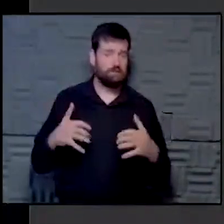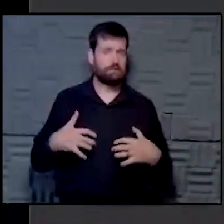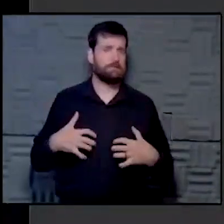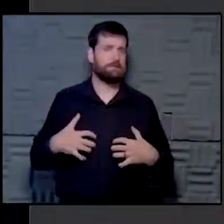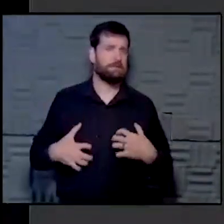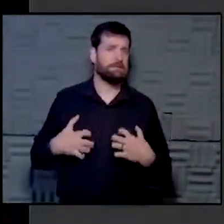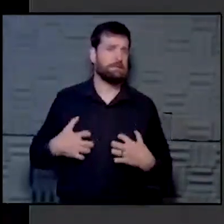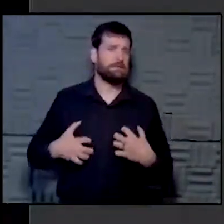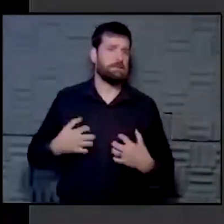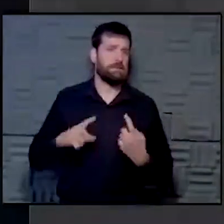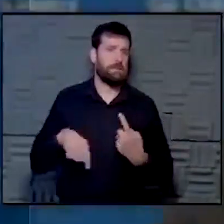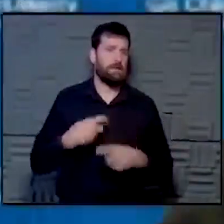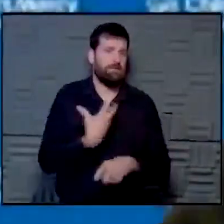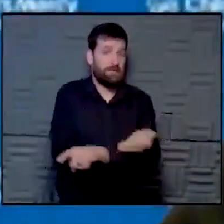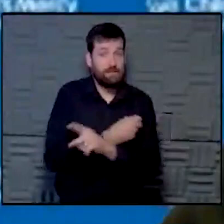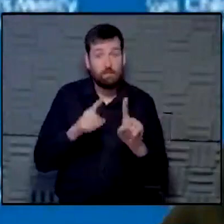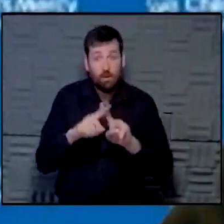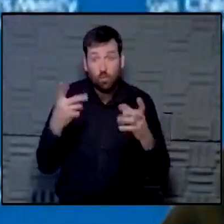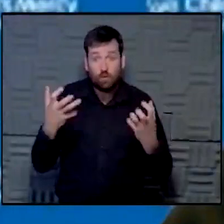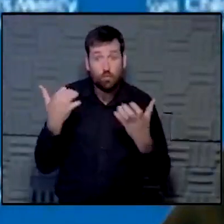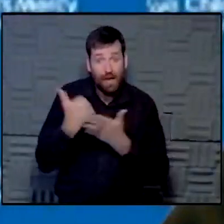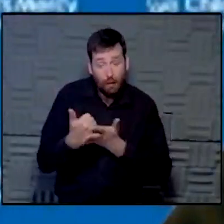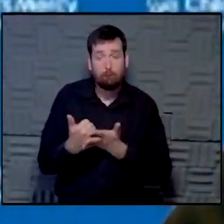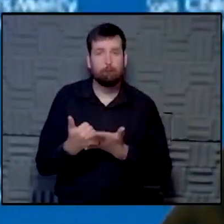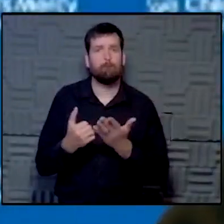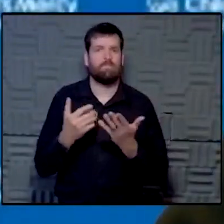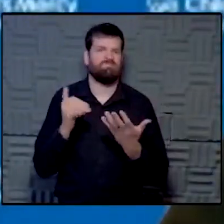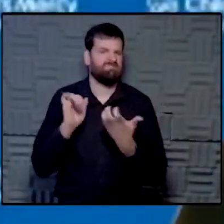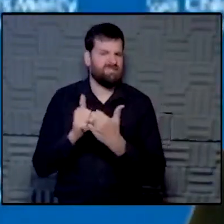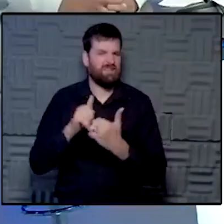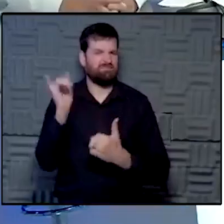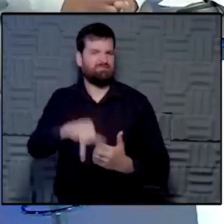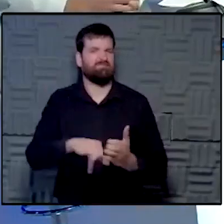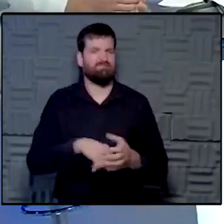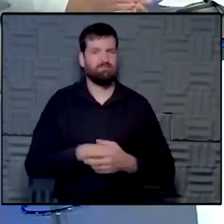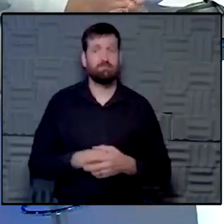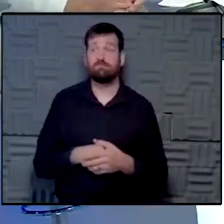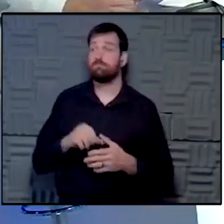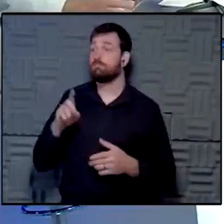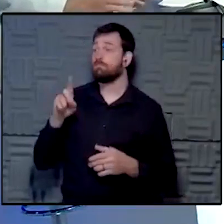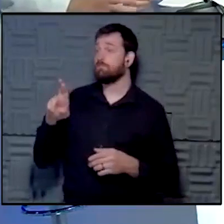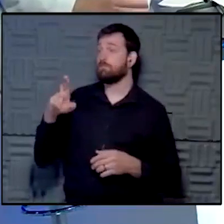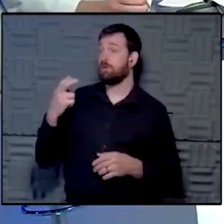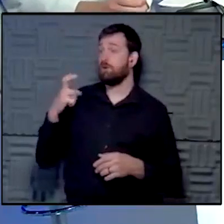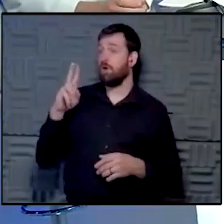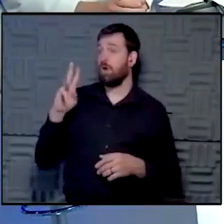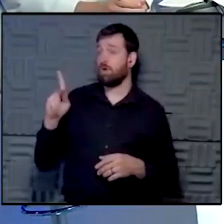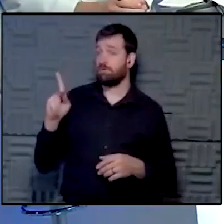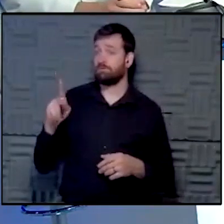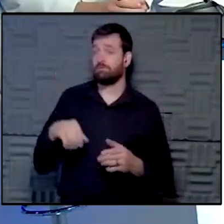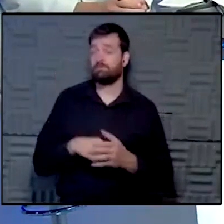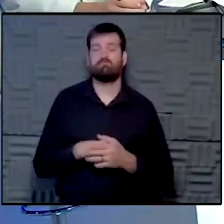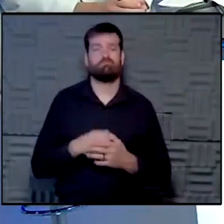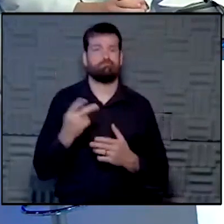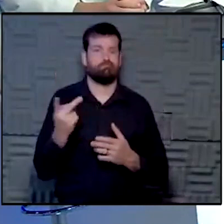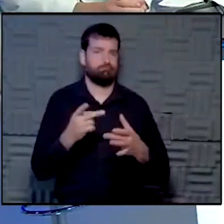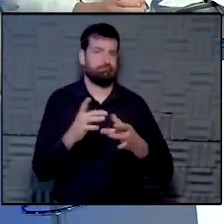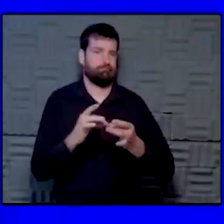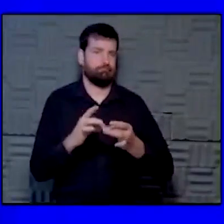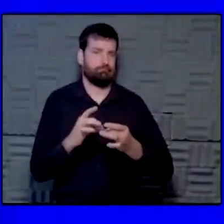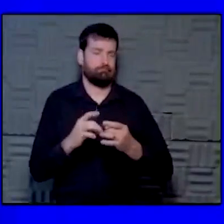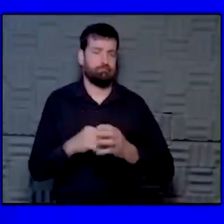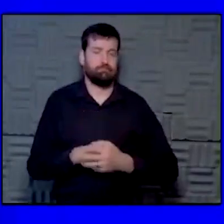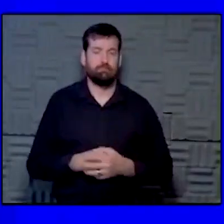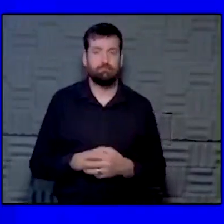about vaccination, but you still want to help, this is a way of helping. All right, Dr. Hawk. Yeah, I'll just echo the two comments from